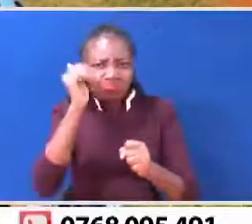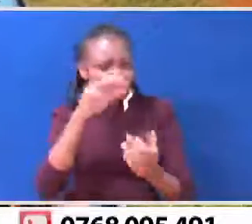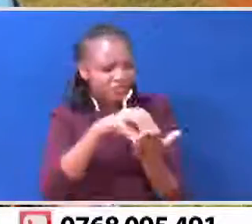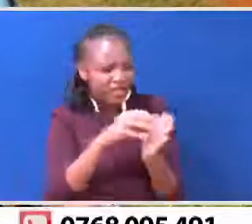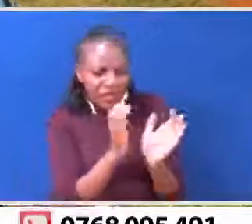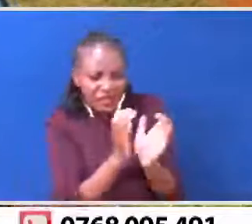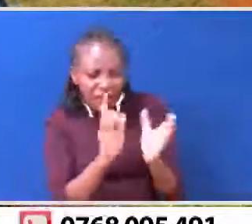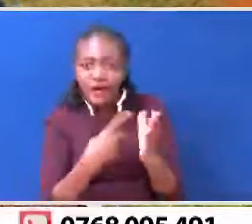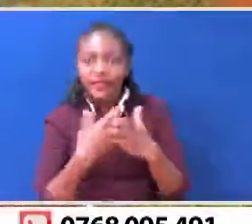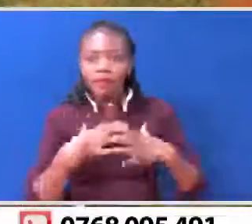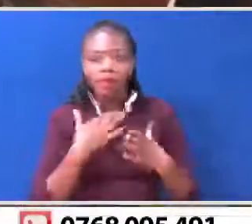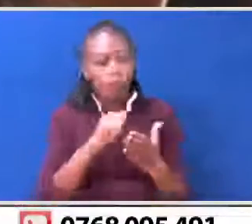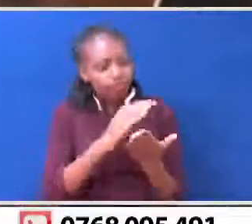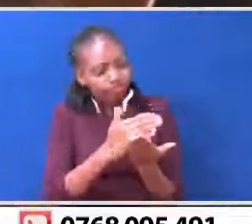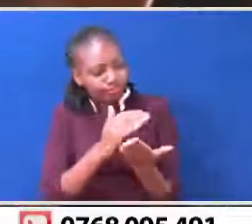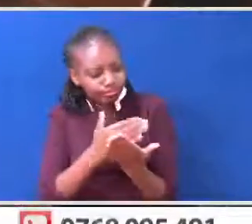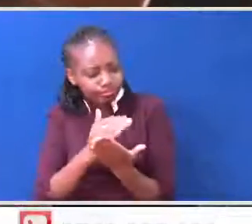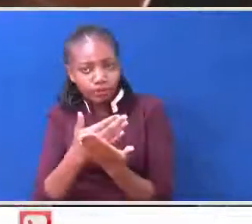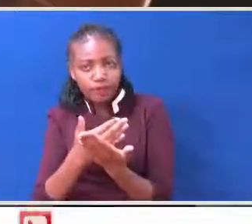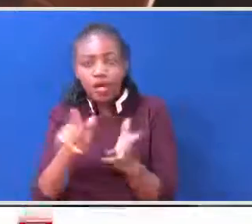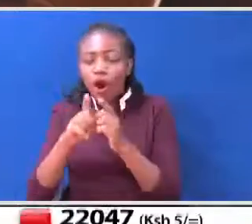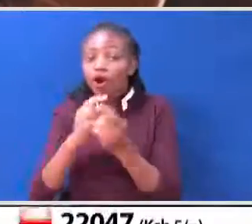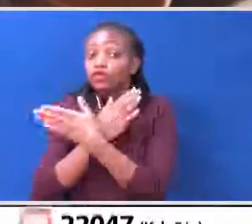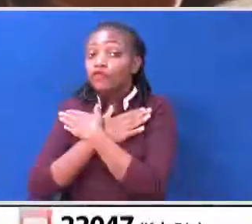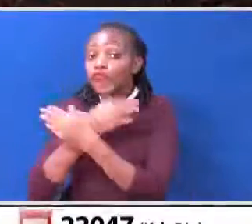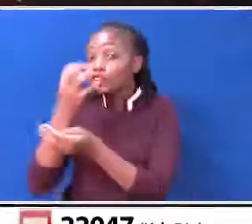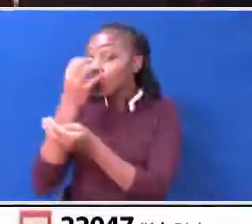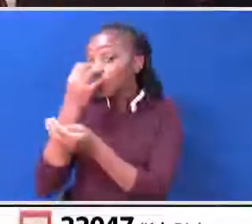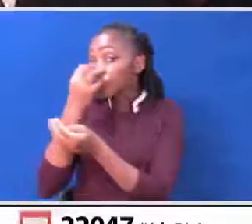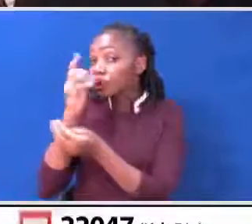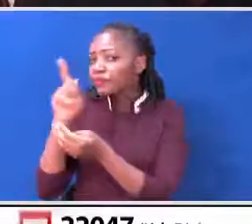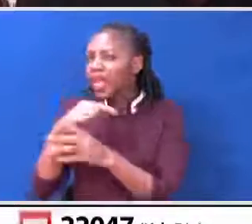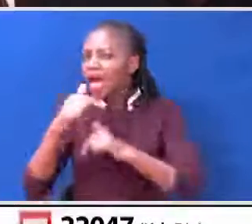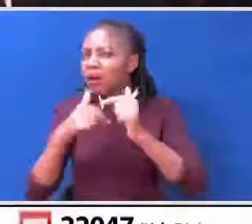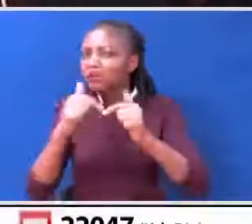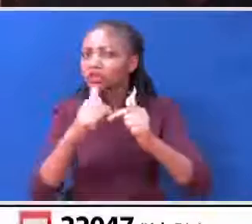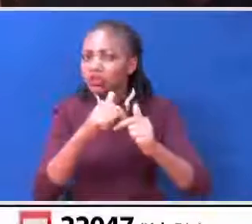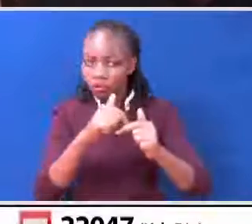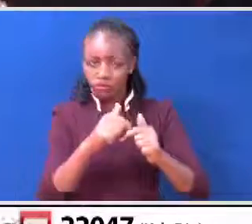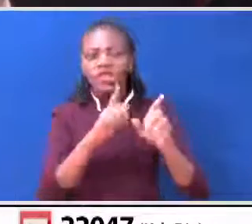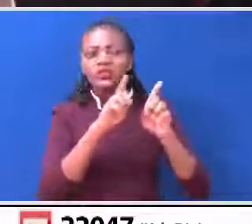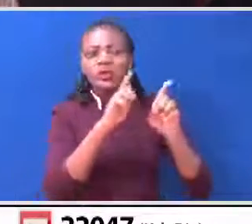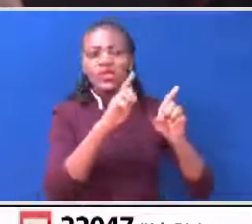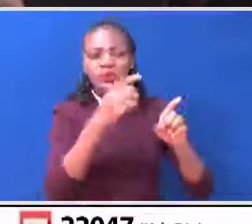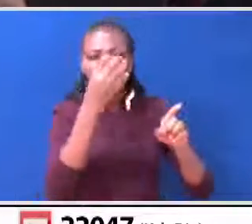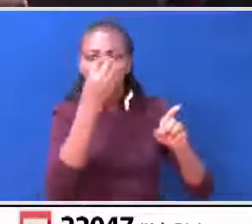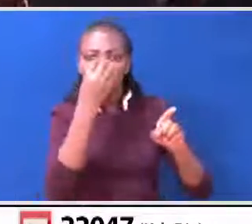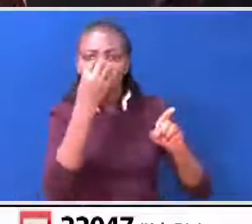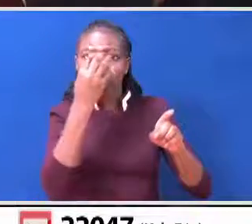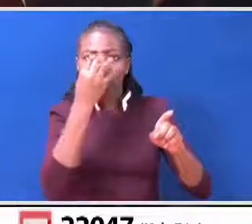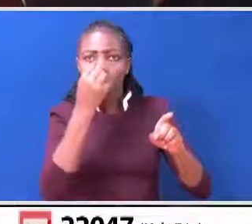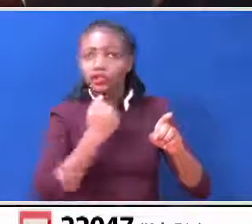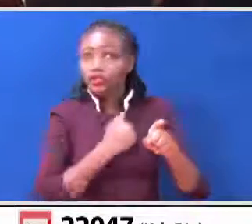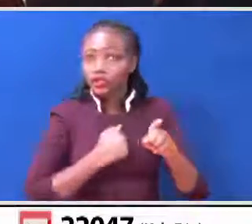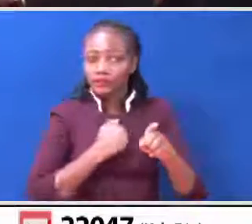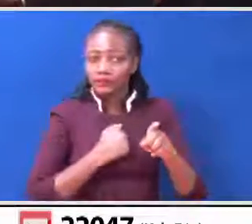share, then that has been the problem. Wandani wa Rais Uhuru Kenyatta, wakiendelea kumkosoa naibu wa Rais William Ruto, kwa kukosa